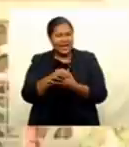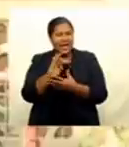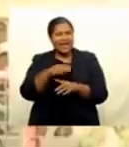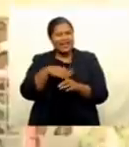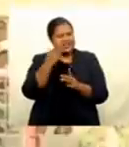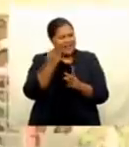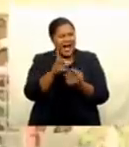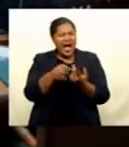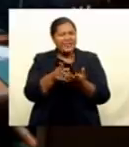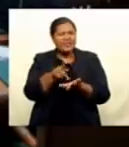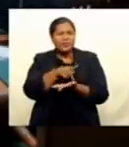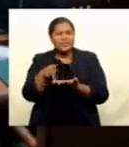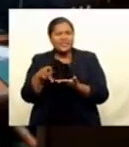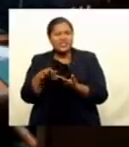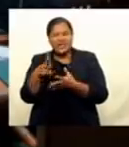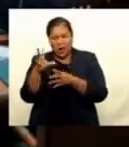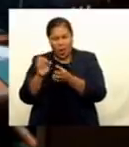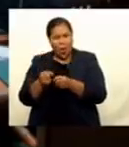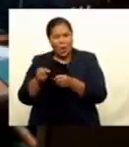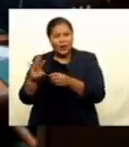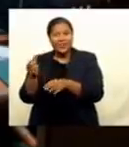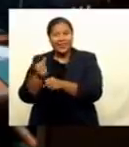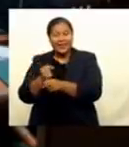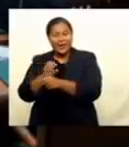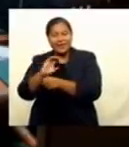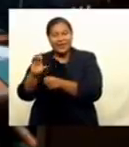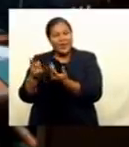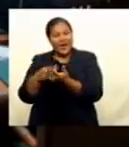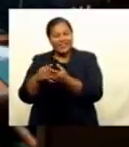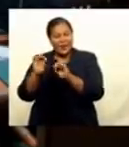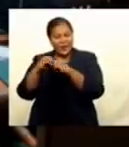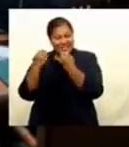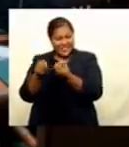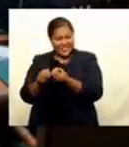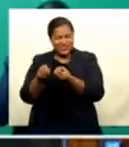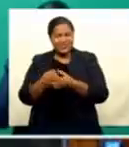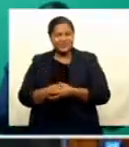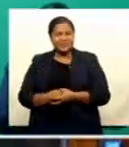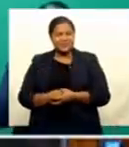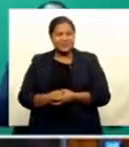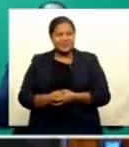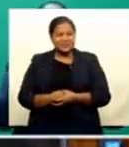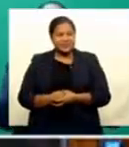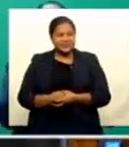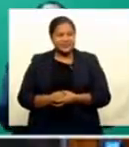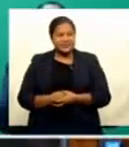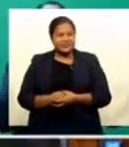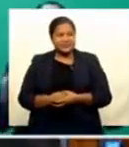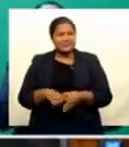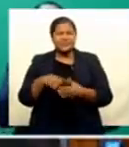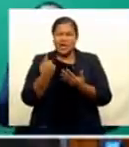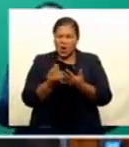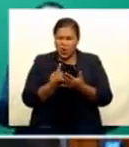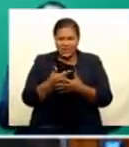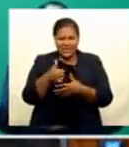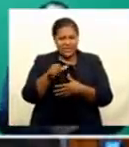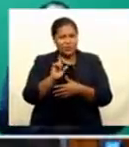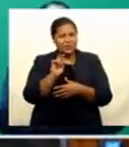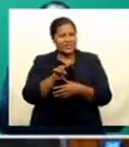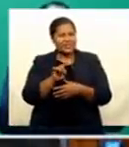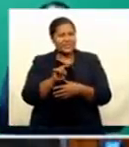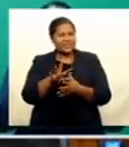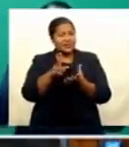other positions in a company or organization. It is only using the Multinational Observer